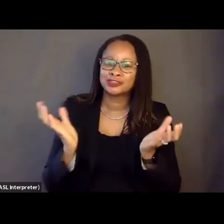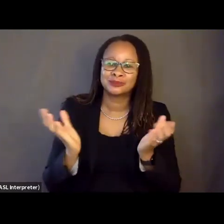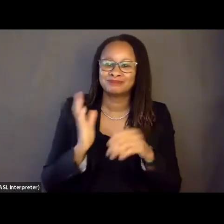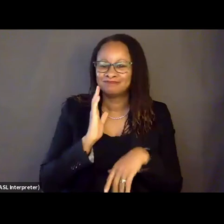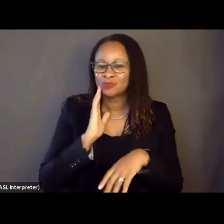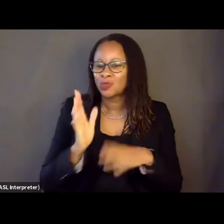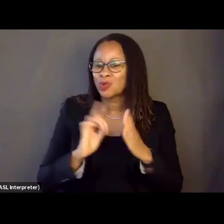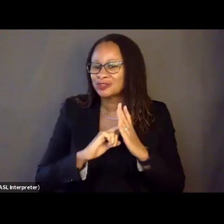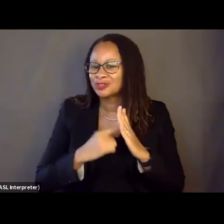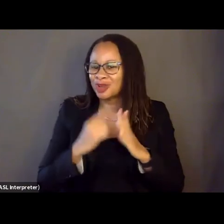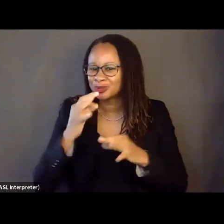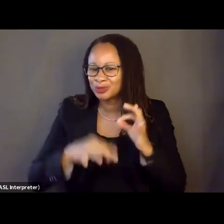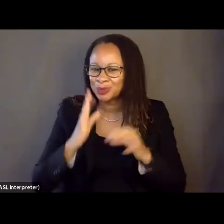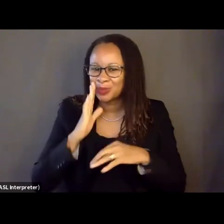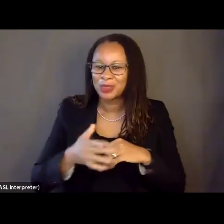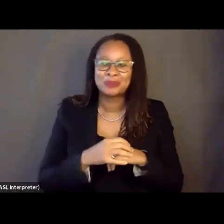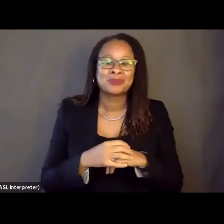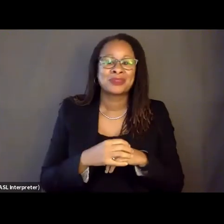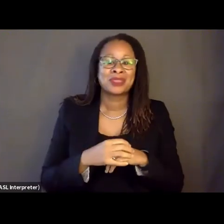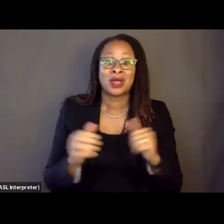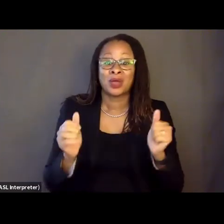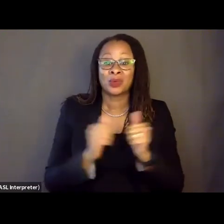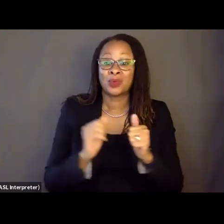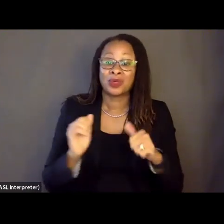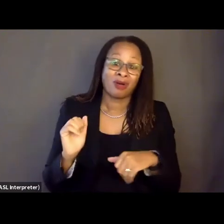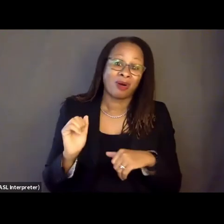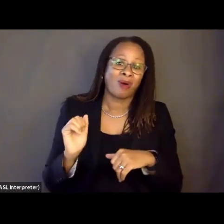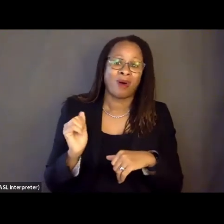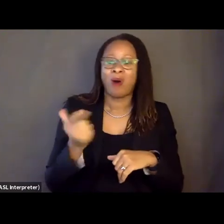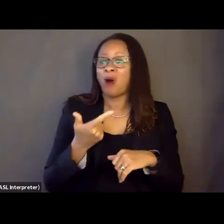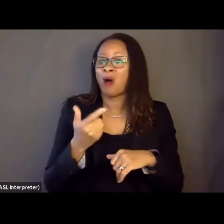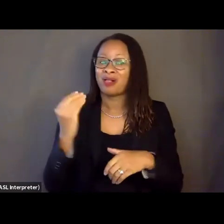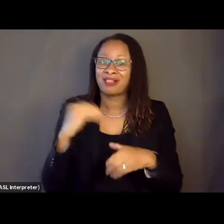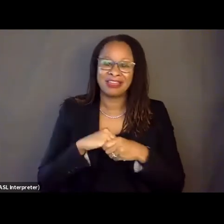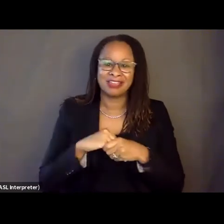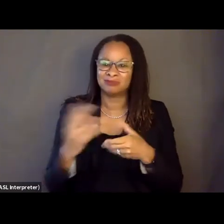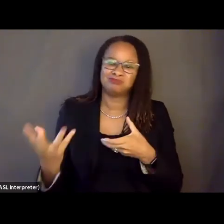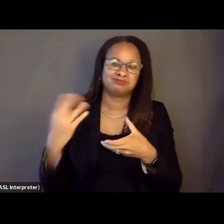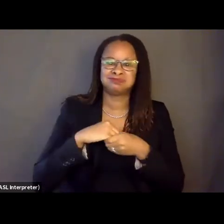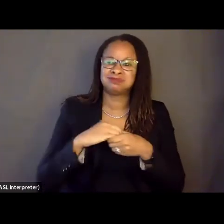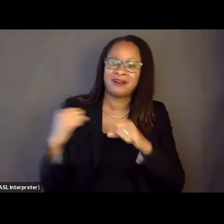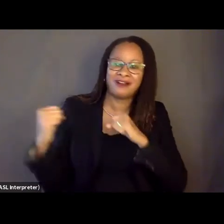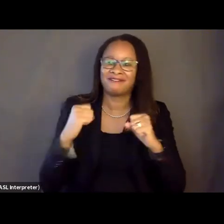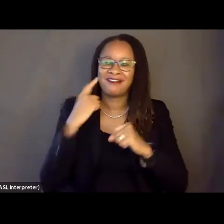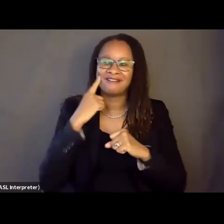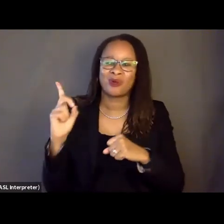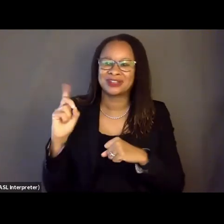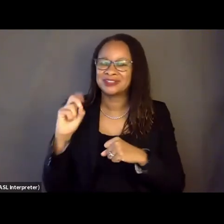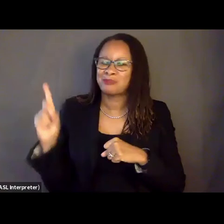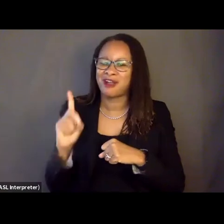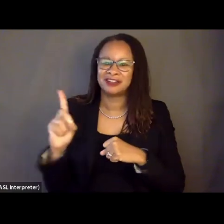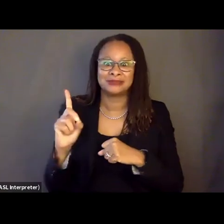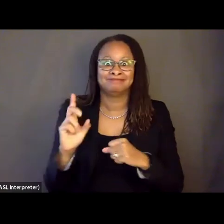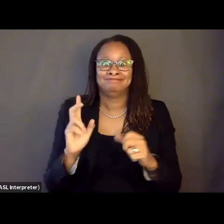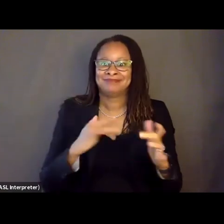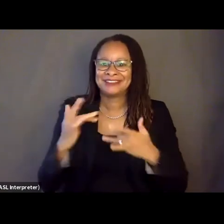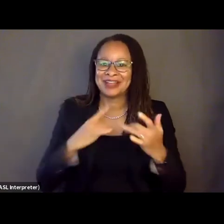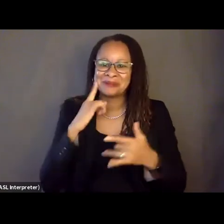started here with All In, the fight for democracy. We're really excited about this